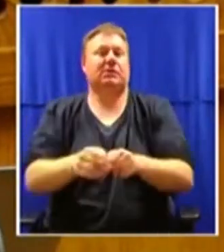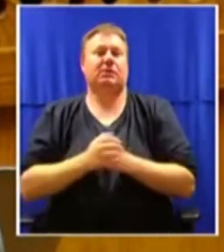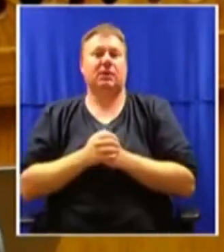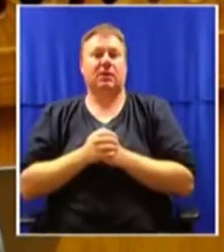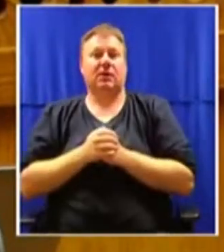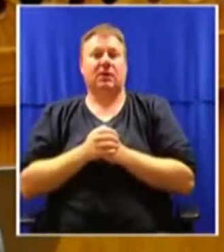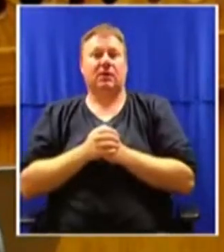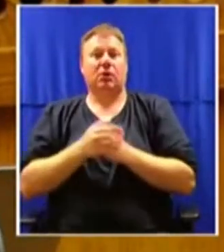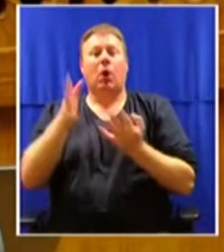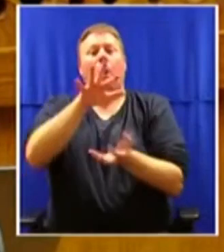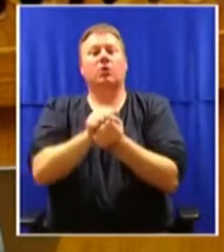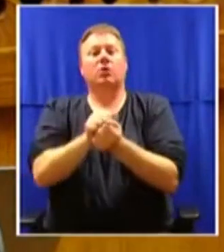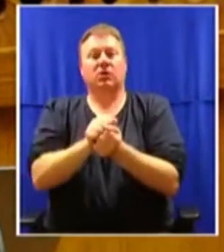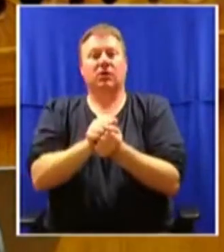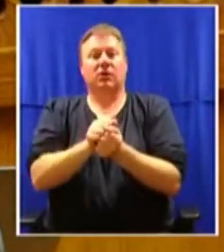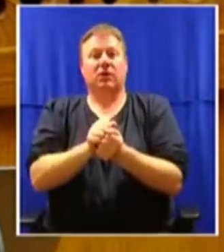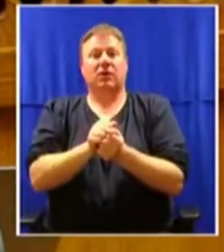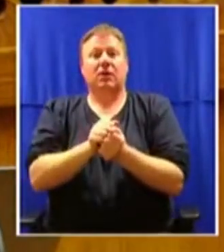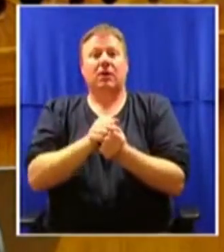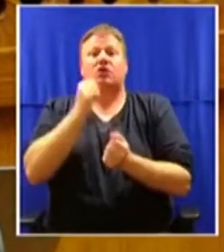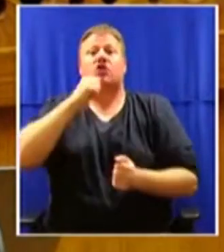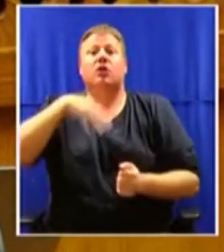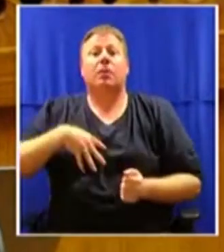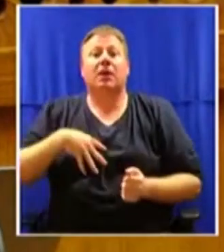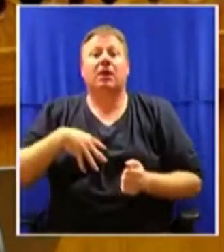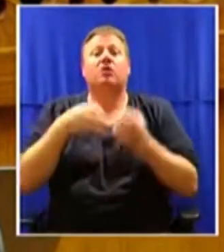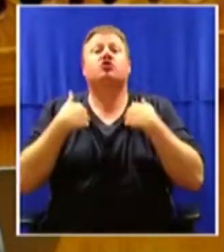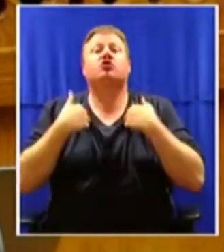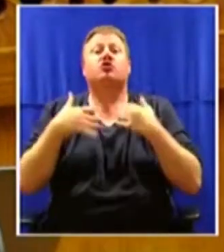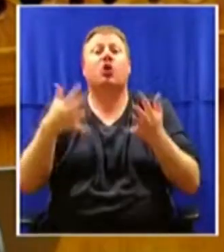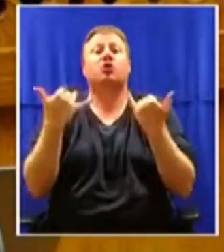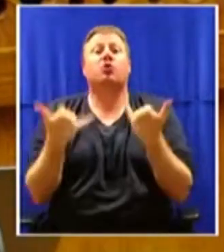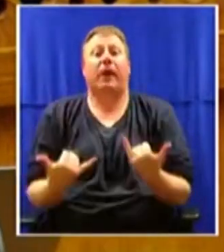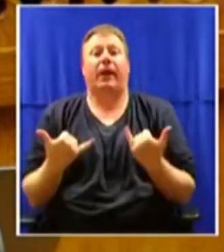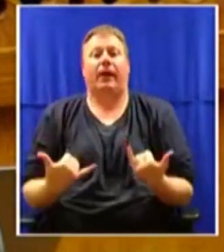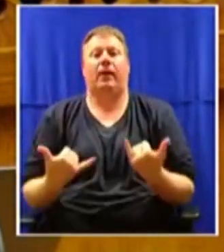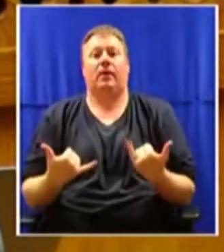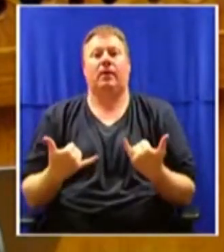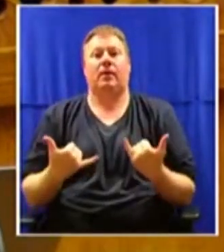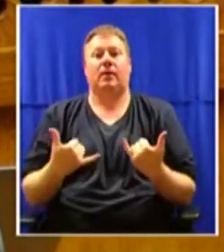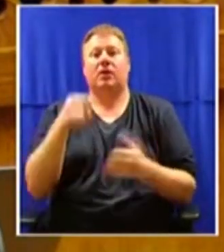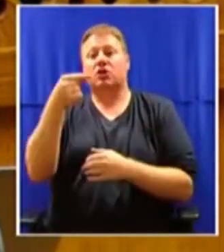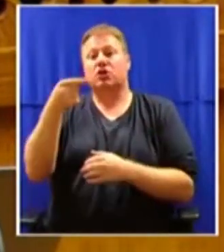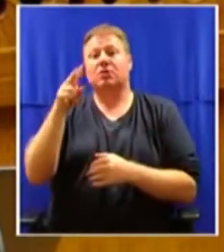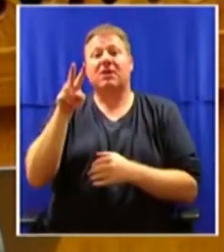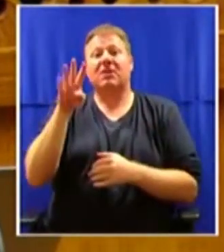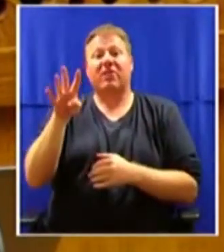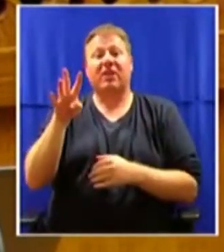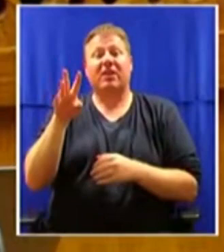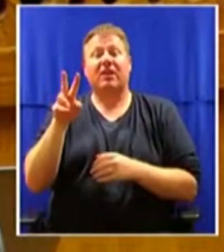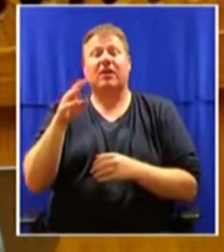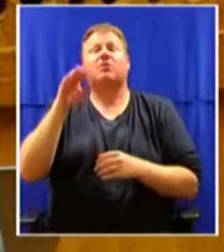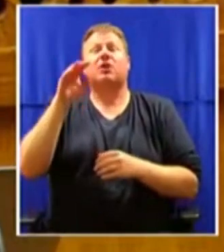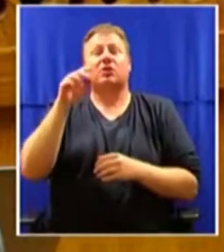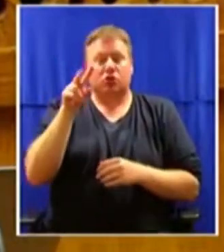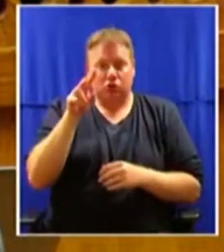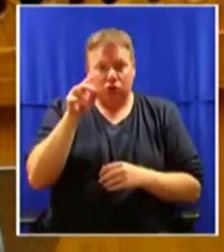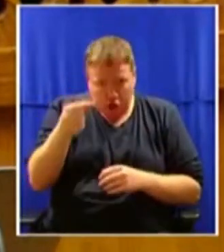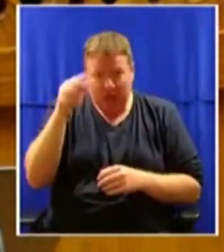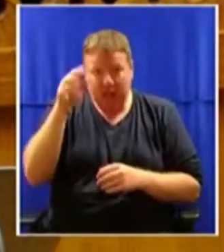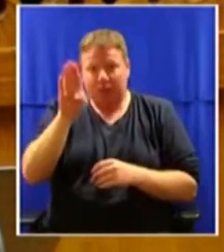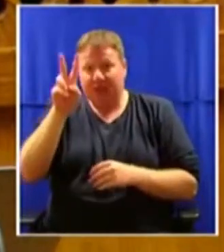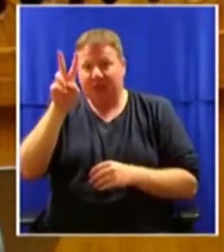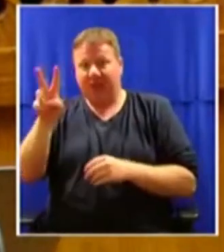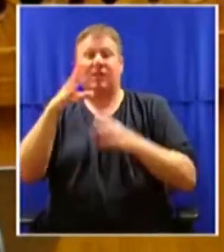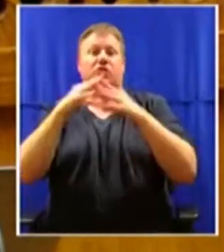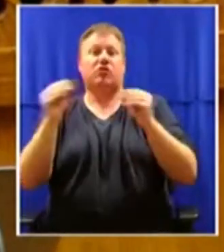we challenge this vigorous gender-based violence and femicide with 365 days a year, 7